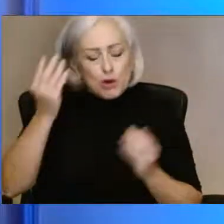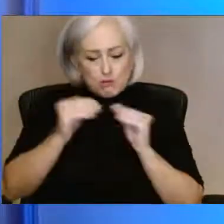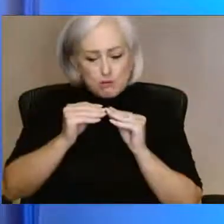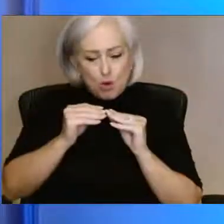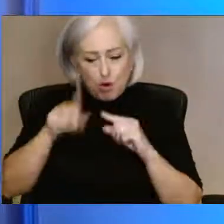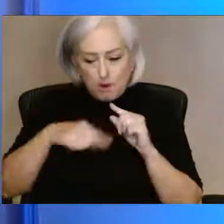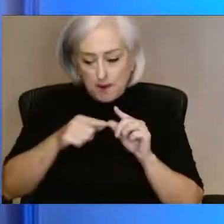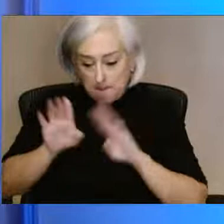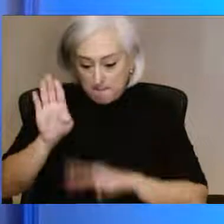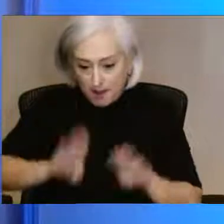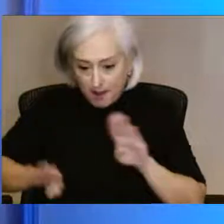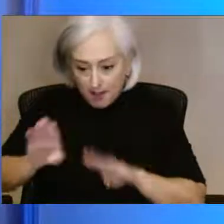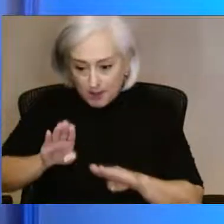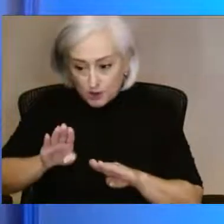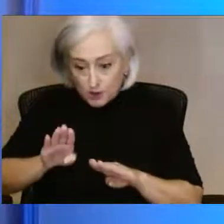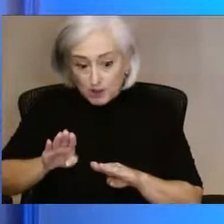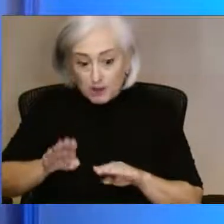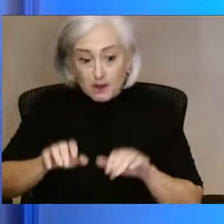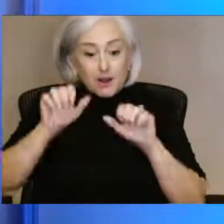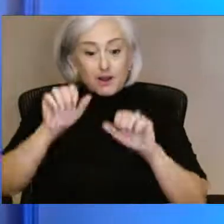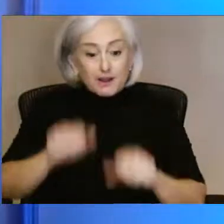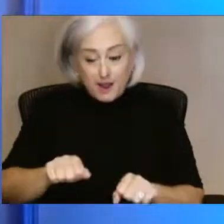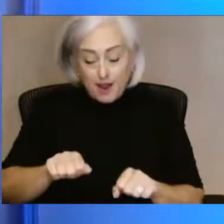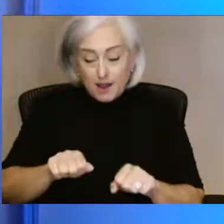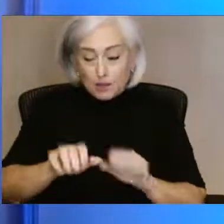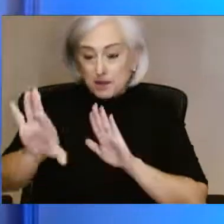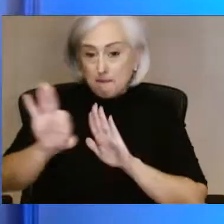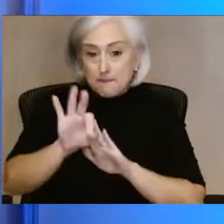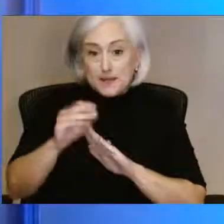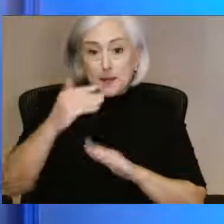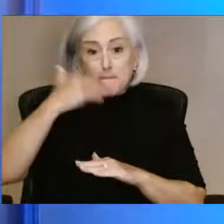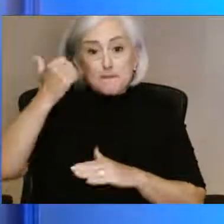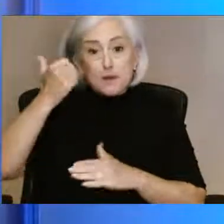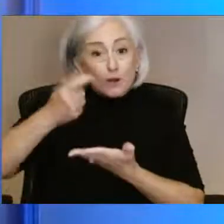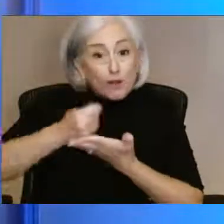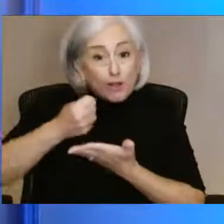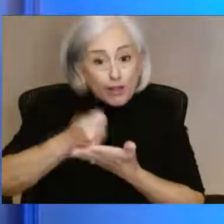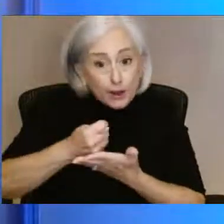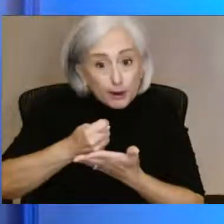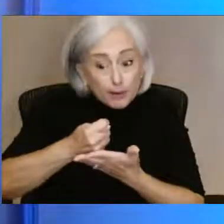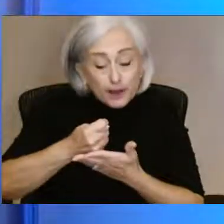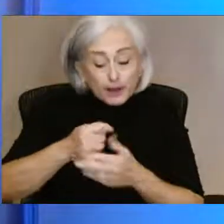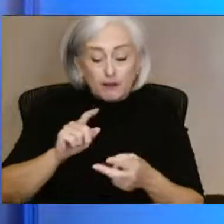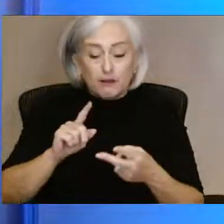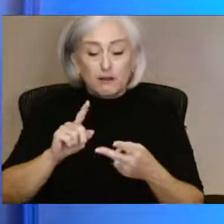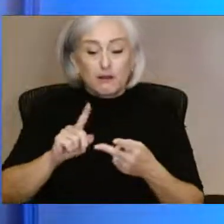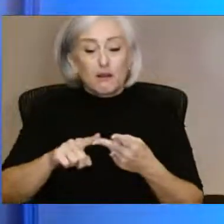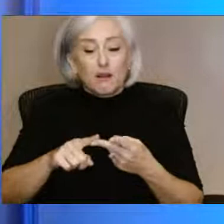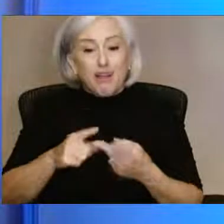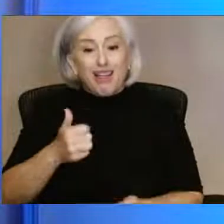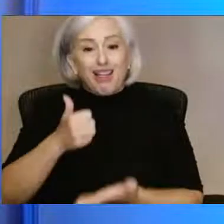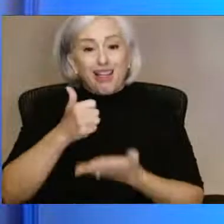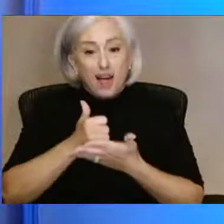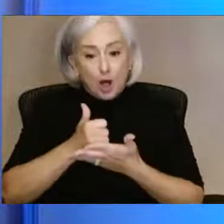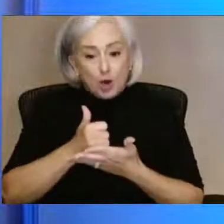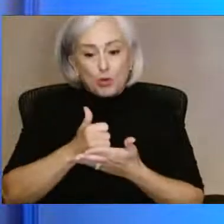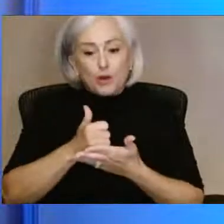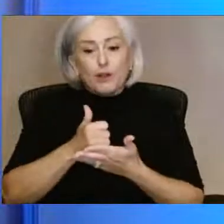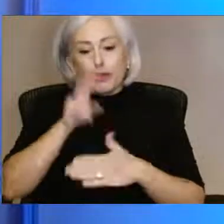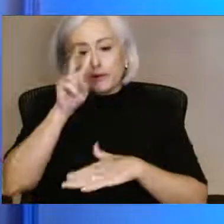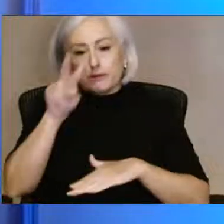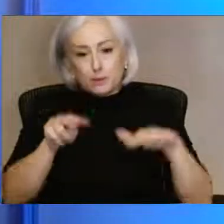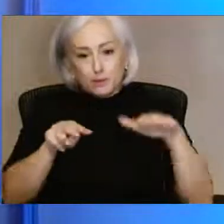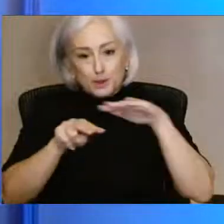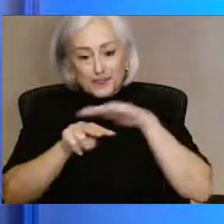to select a better therapy, or whether that's to help with the prognosis of disease, or to